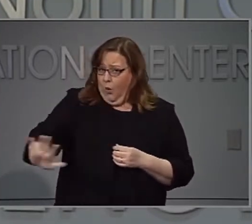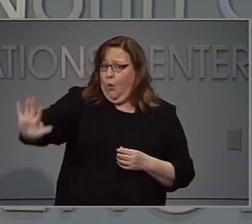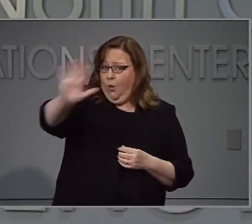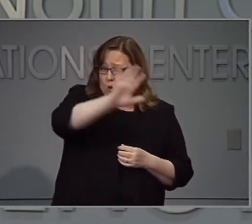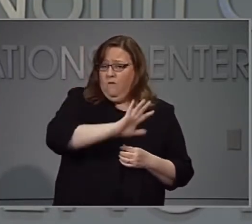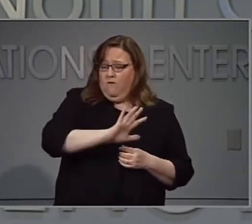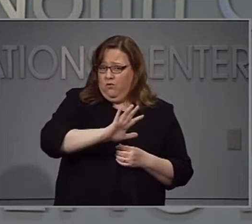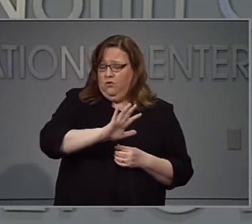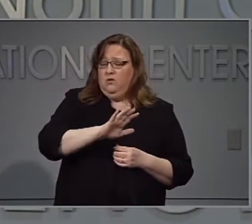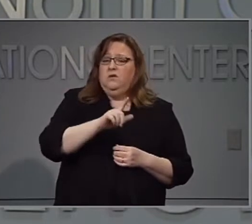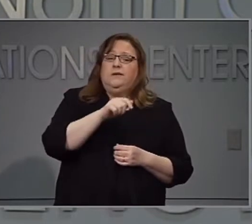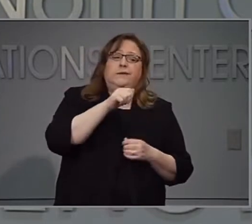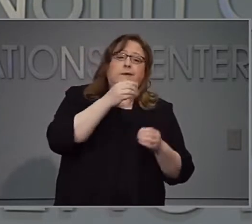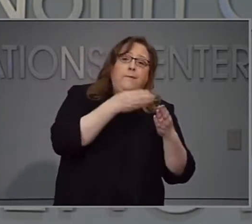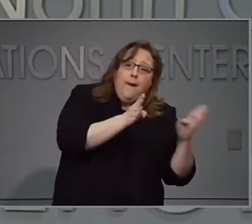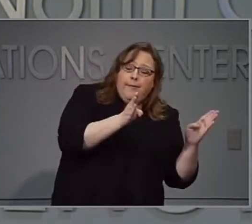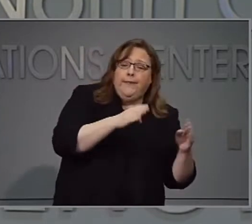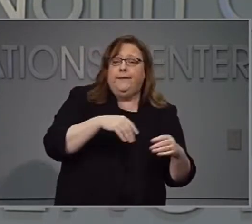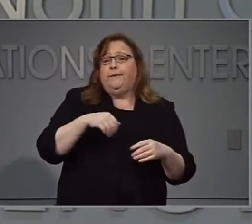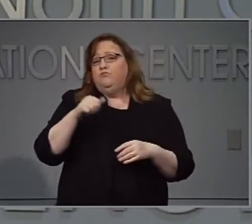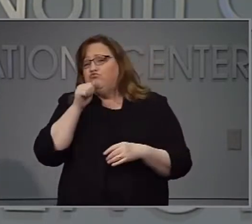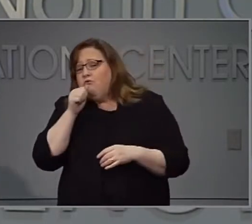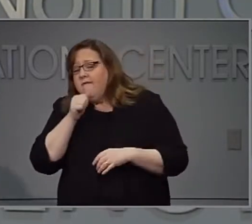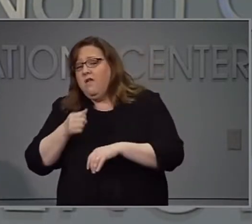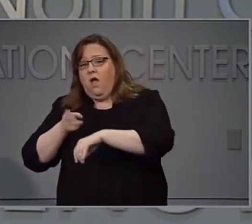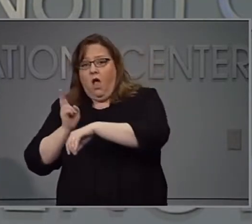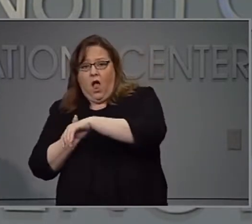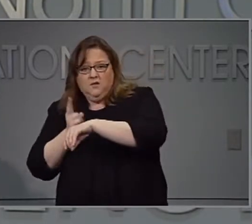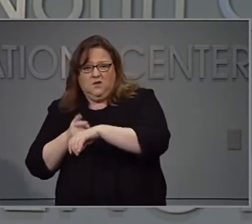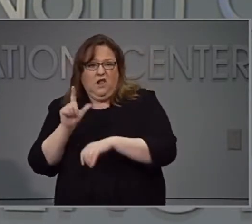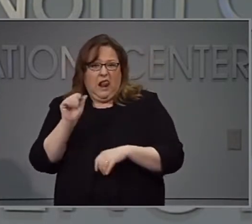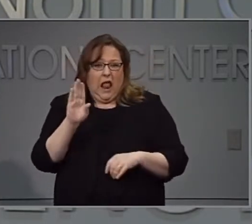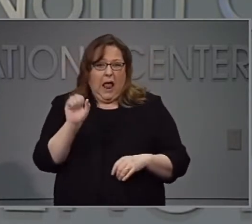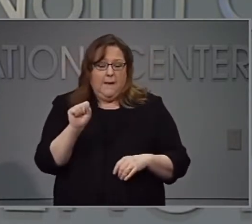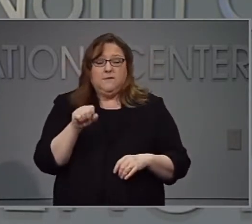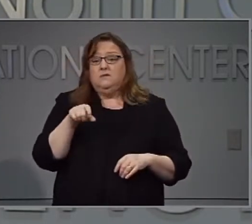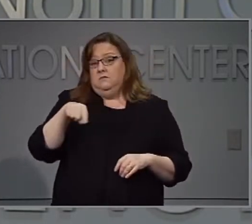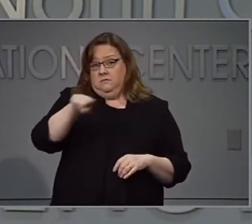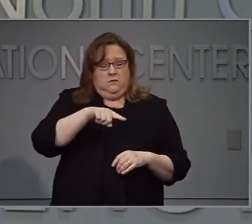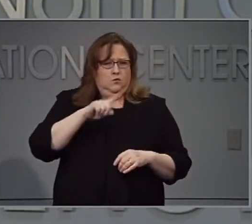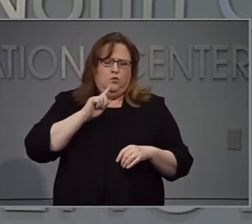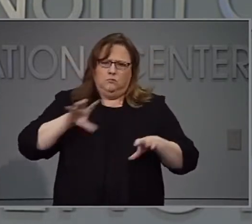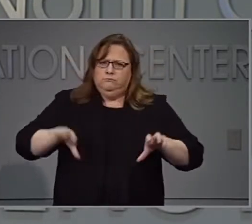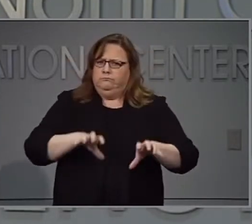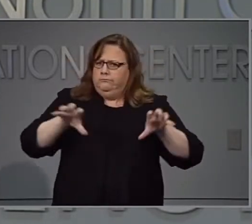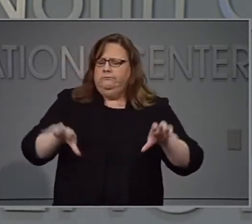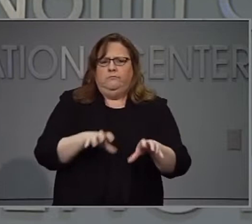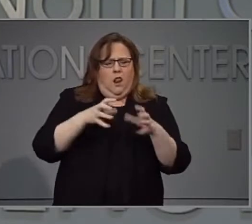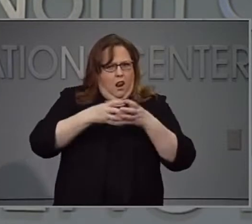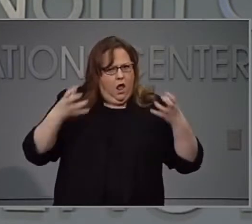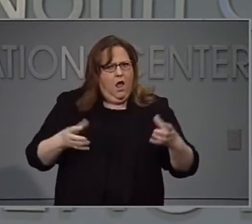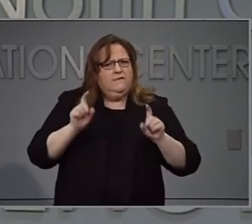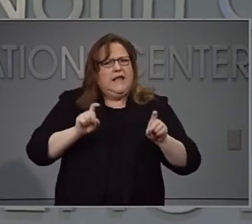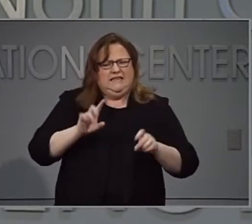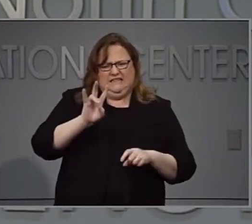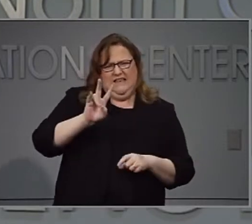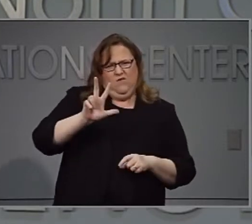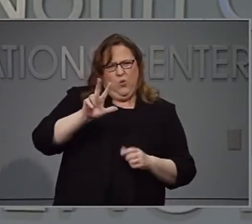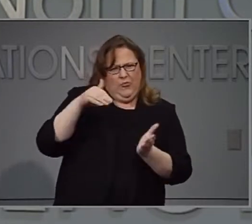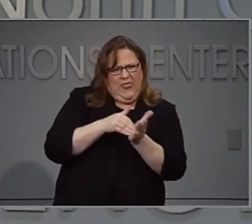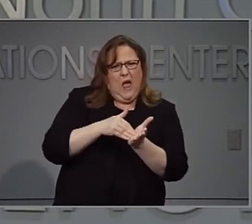least 73,000 diagnostic tests. But we need more. We're doing our